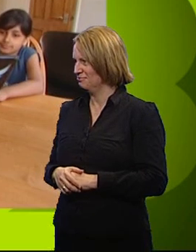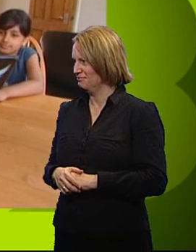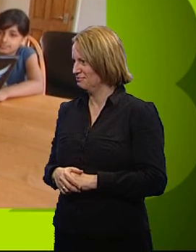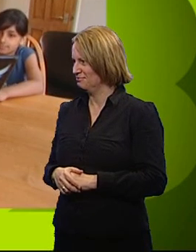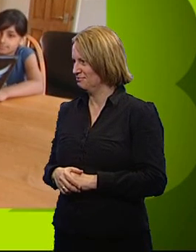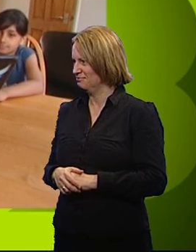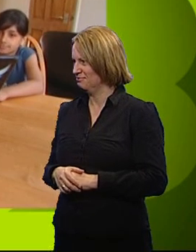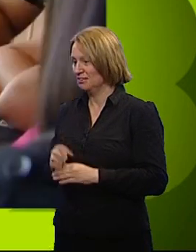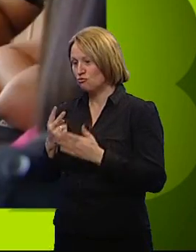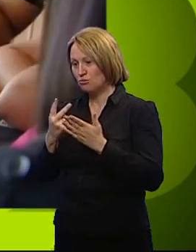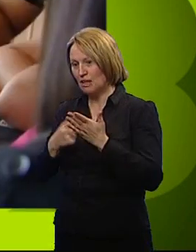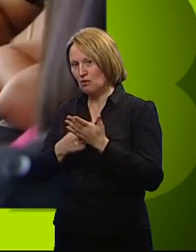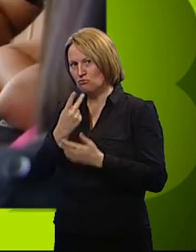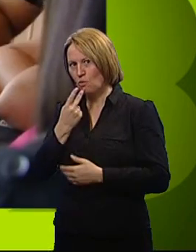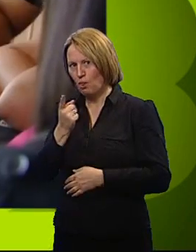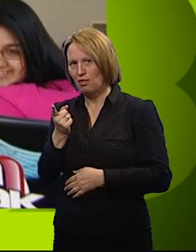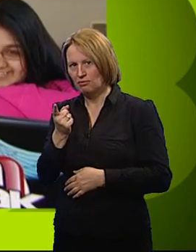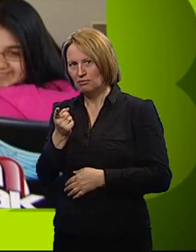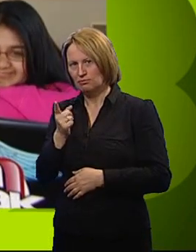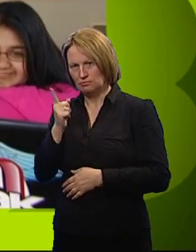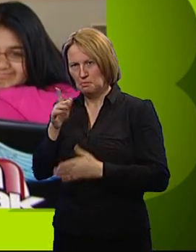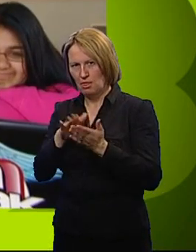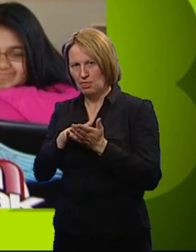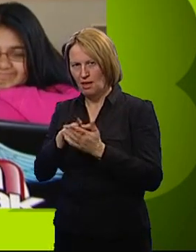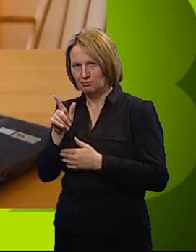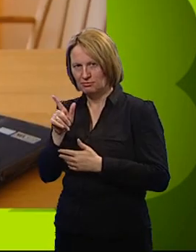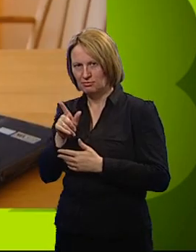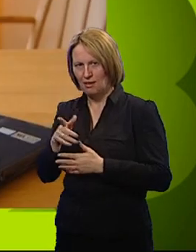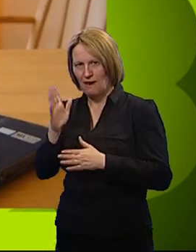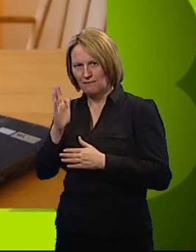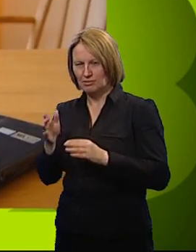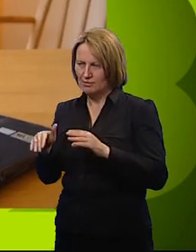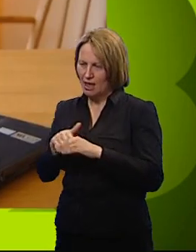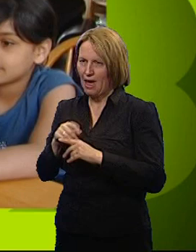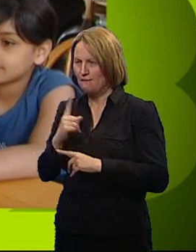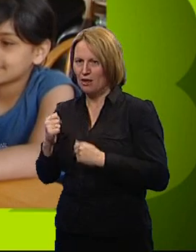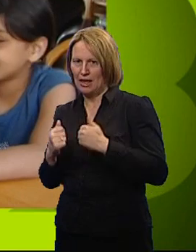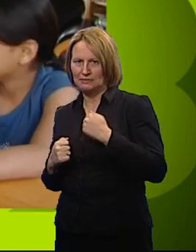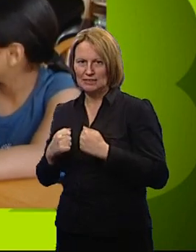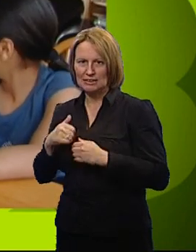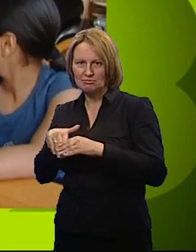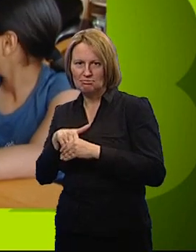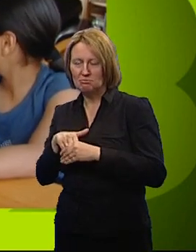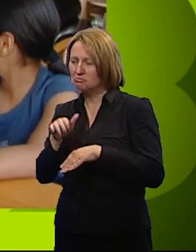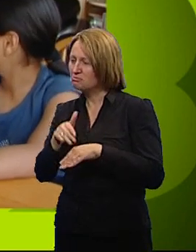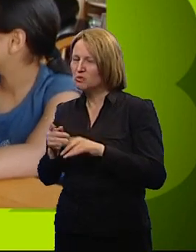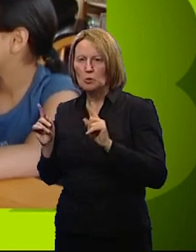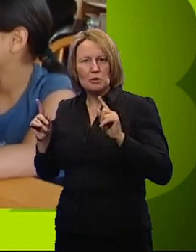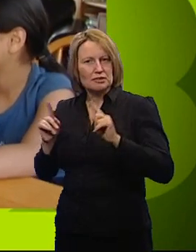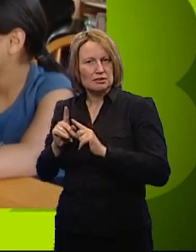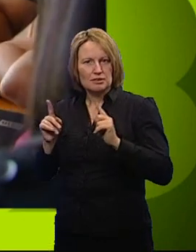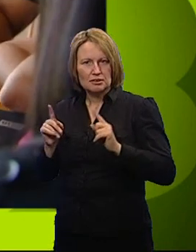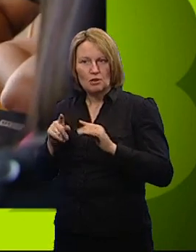So, on to rule number 2, and this one's for you, Mum. You have to take part in every activity, no matter what it is. So that means